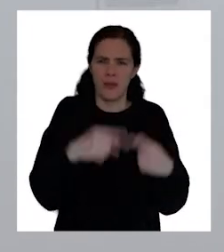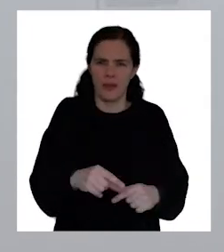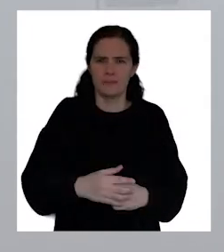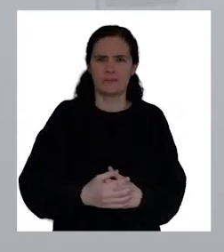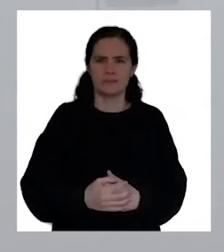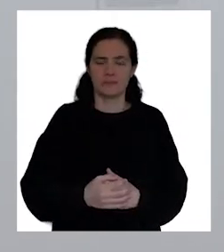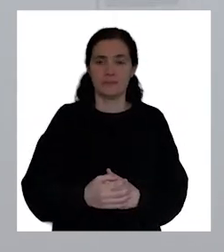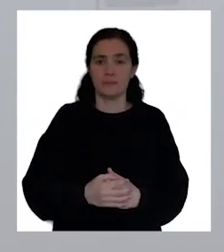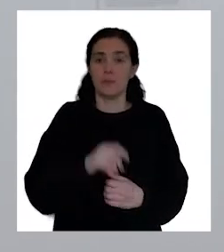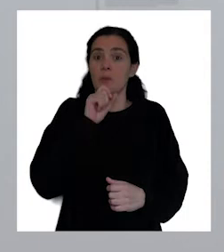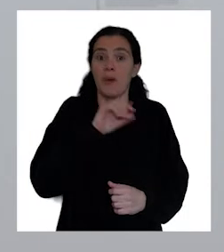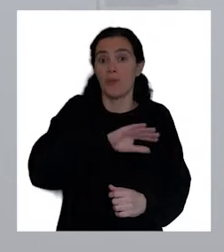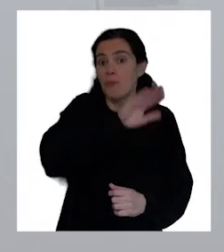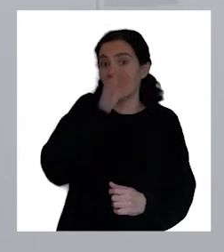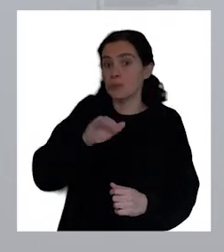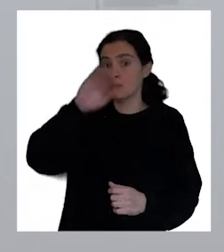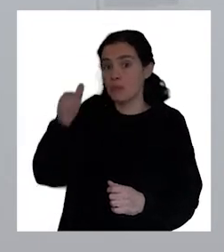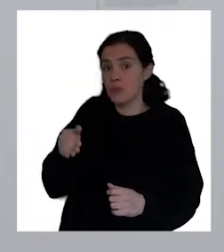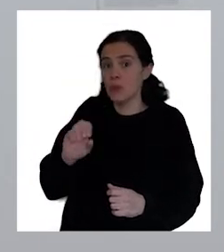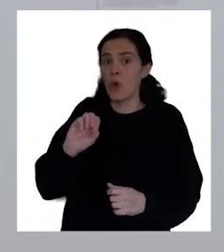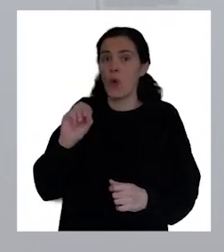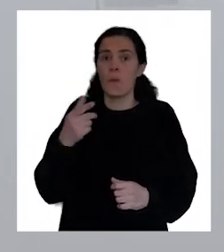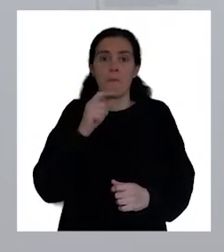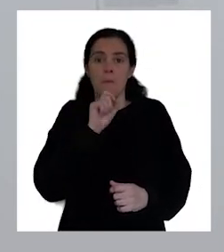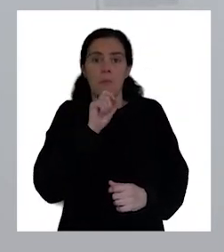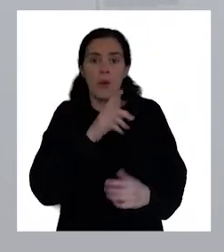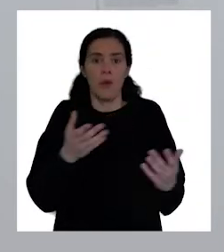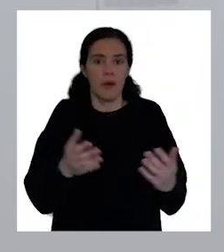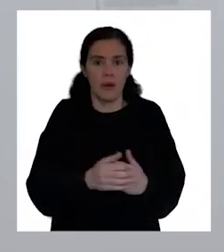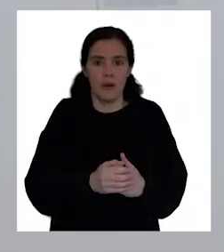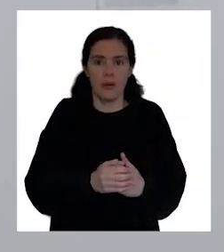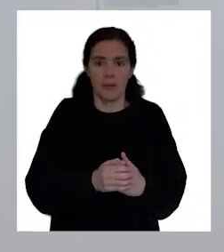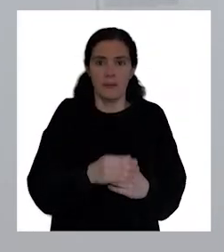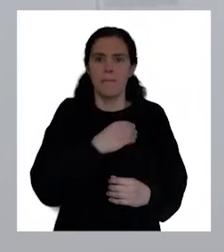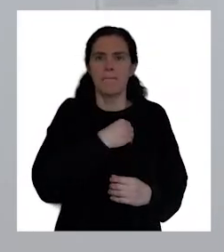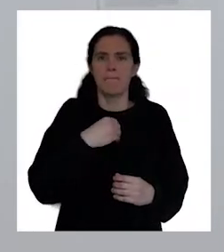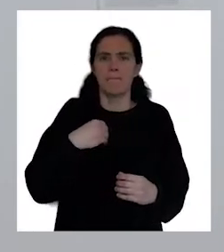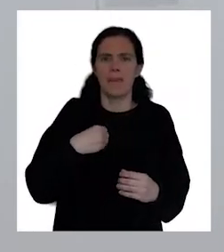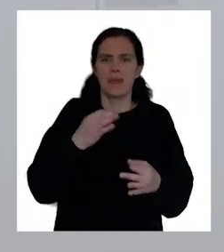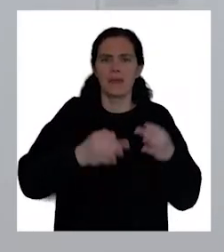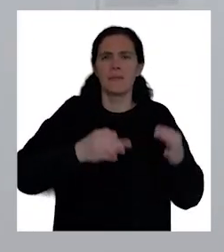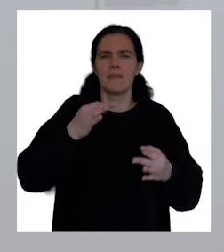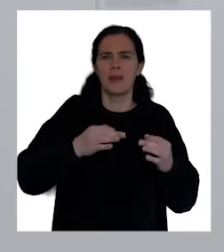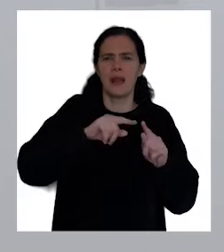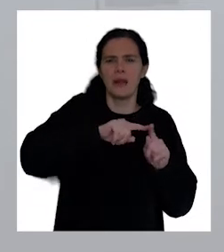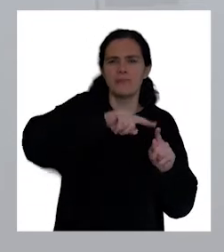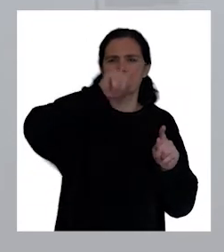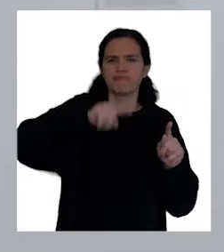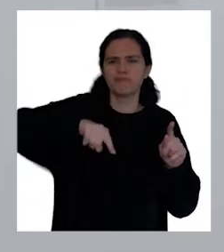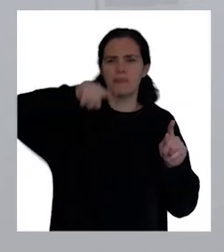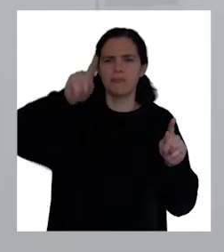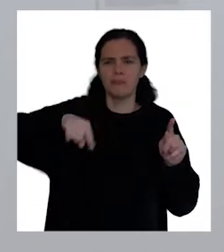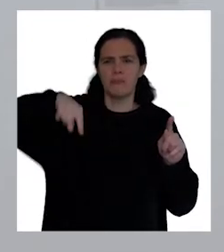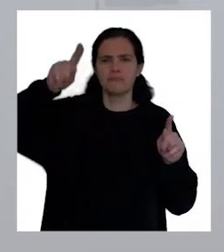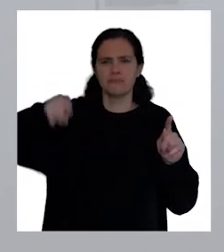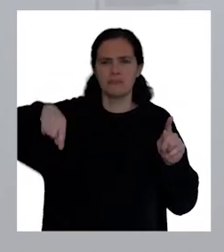pain. It could be mountains, or it could be a curve that would happen in